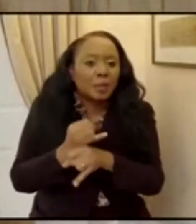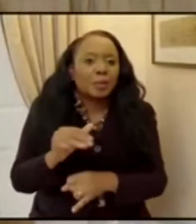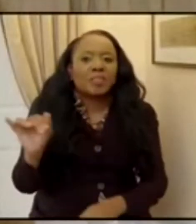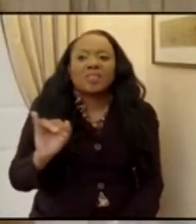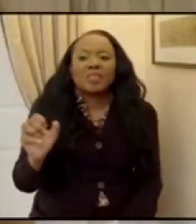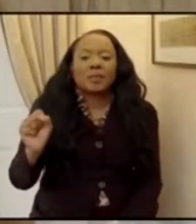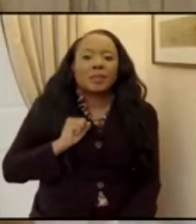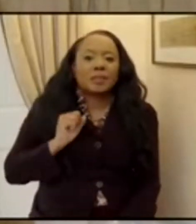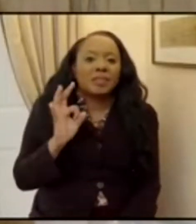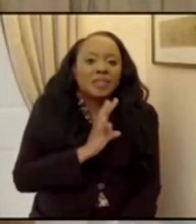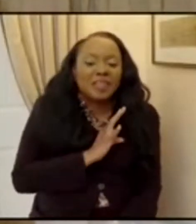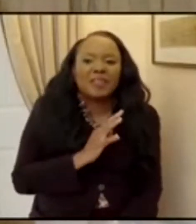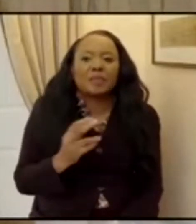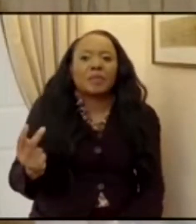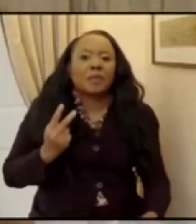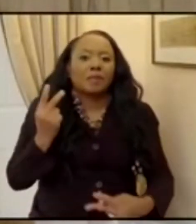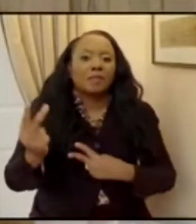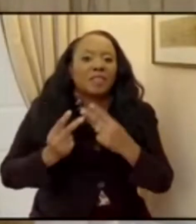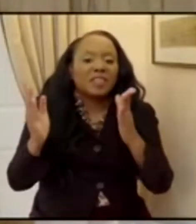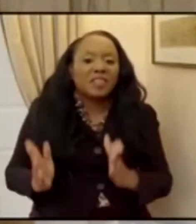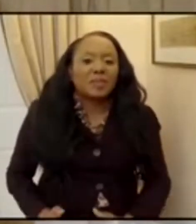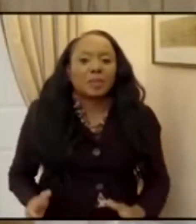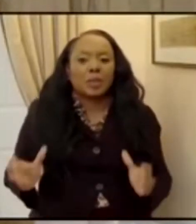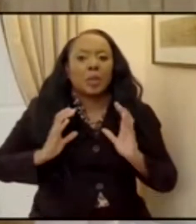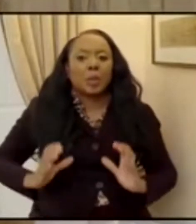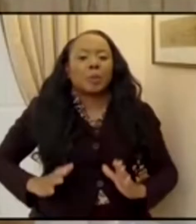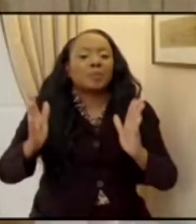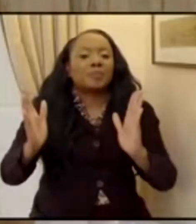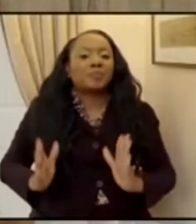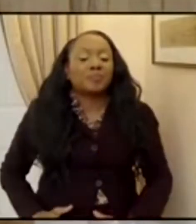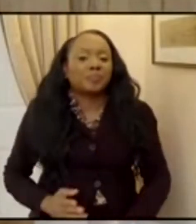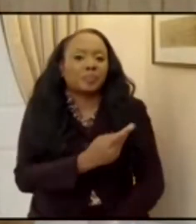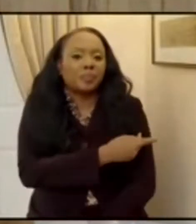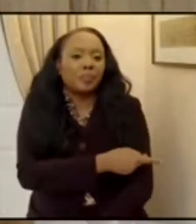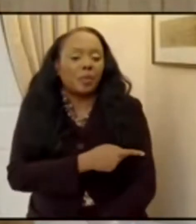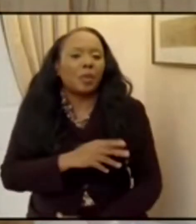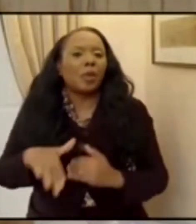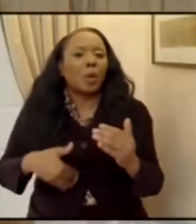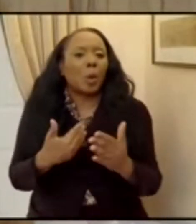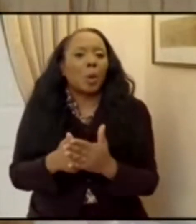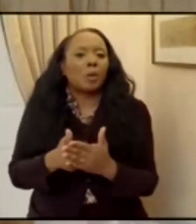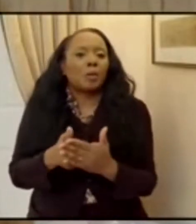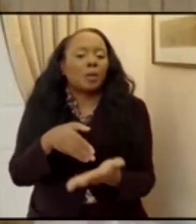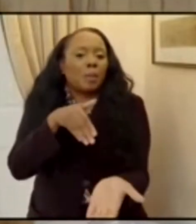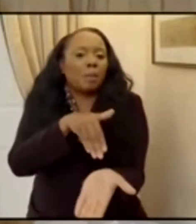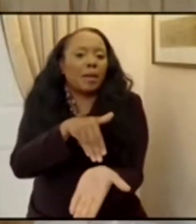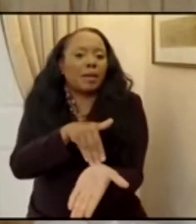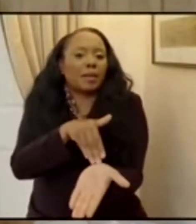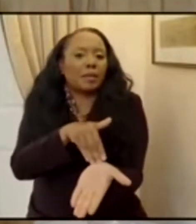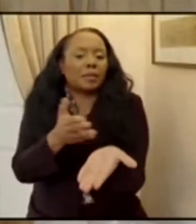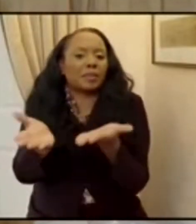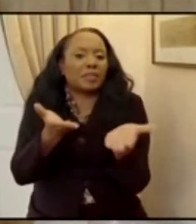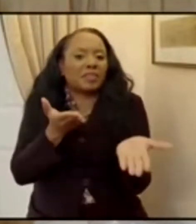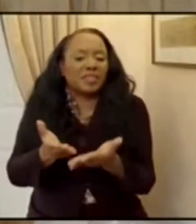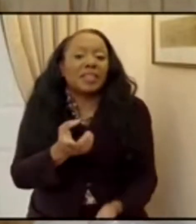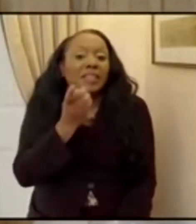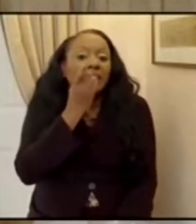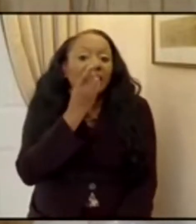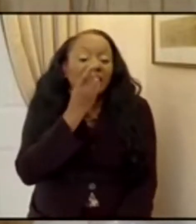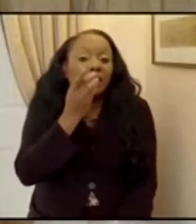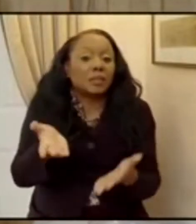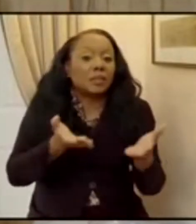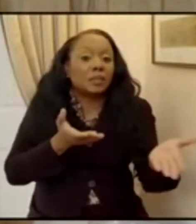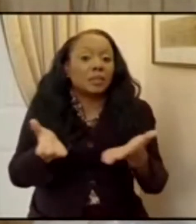staff, visitors, clients, and patients, all institutions where medical and dental services are